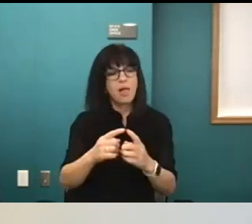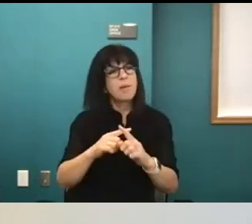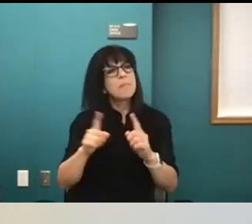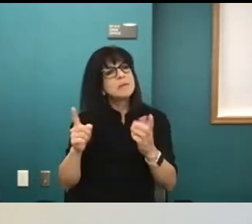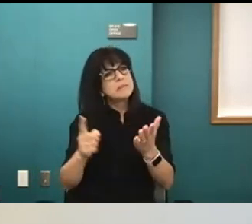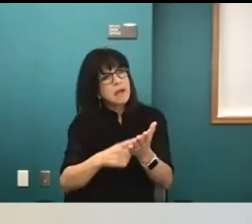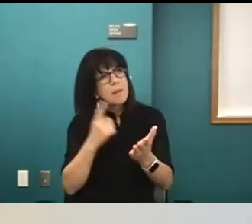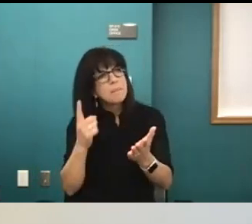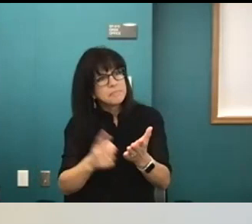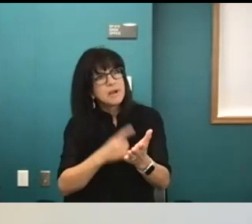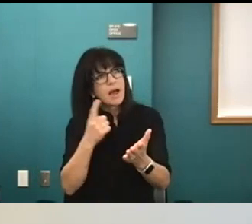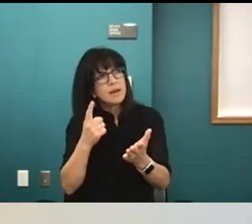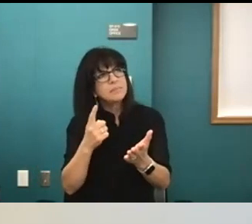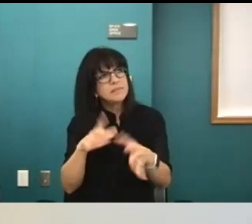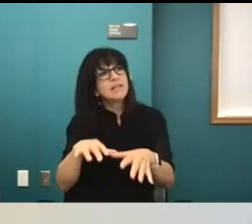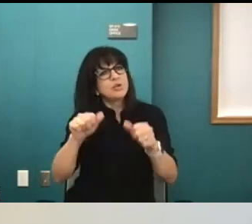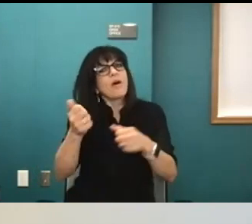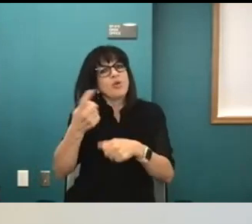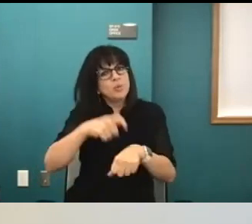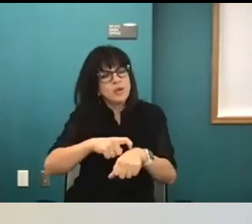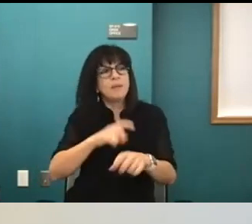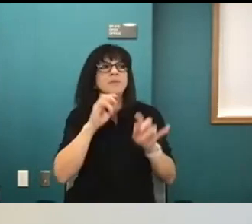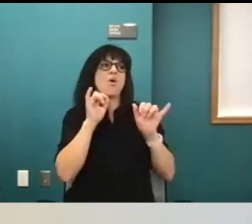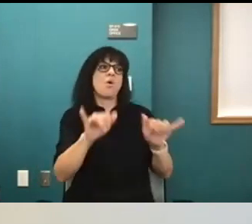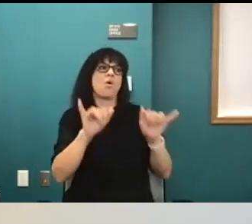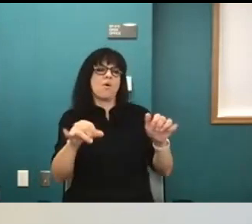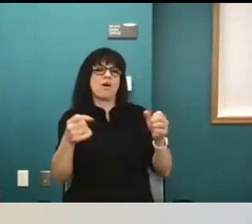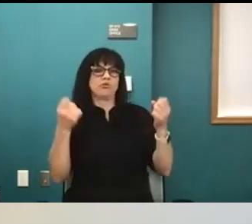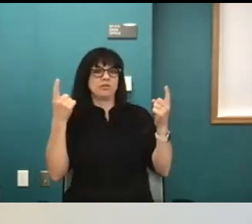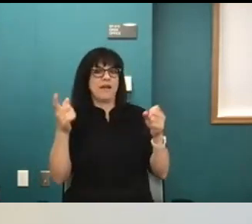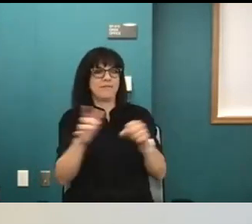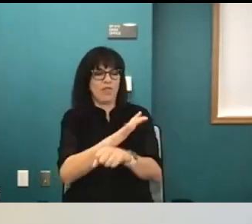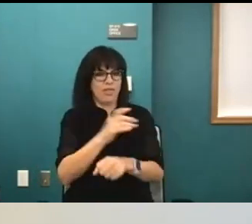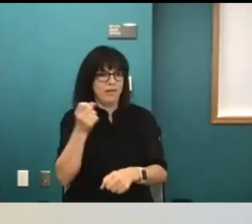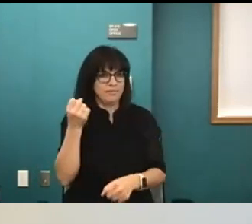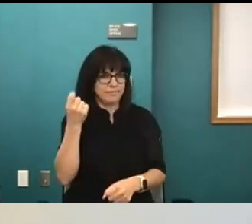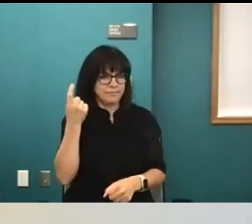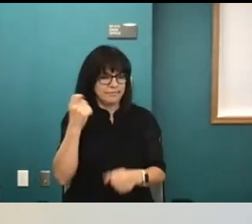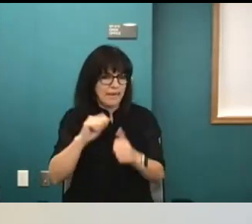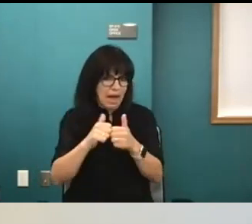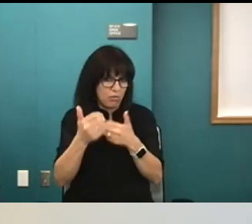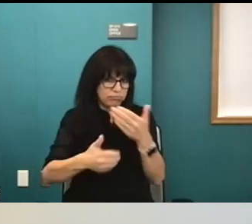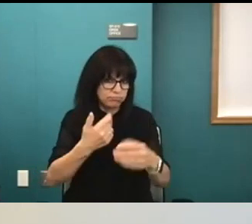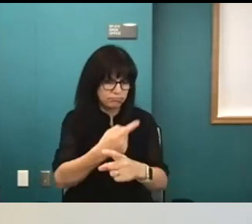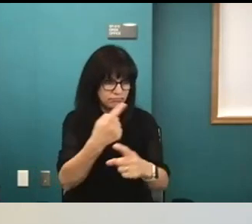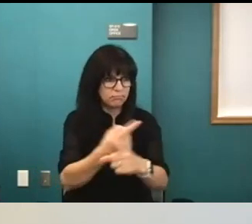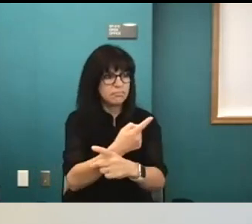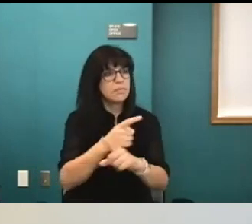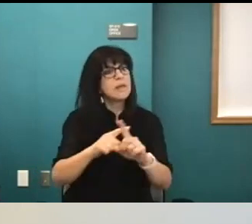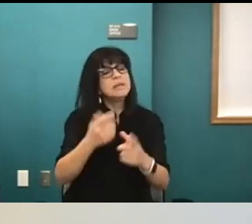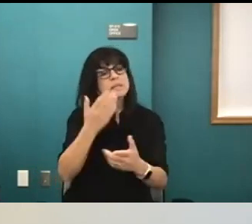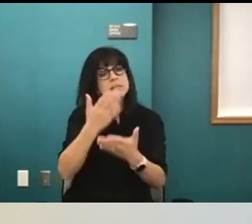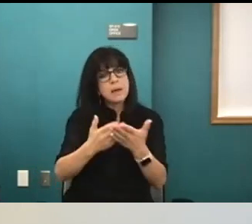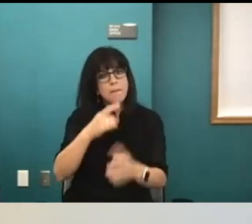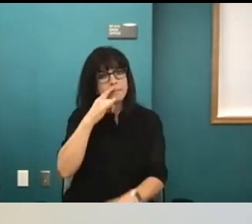visits for them to really understand how that had to be done. I will say there are some kiddos, particularly those